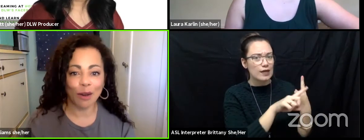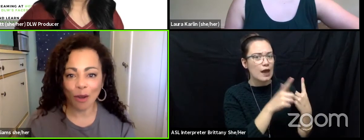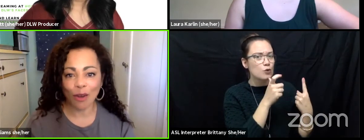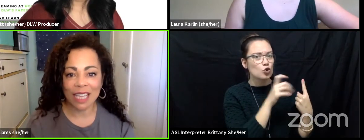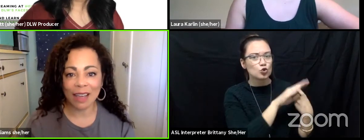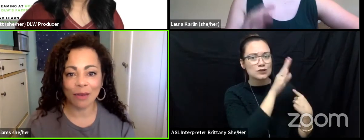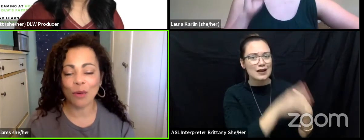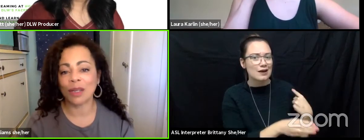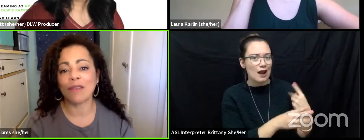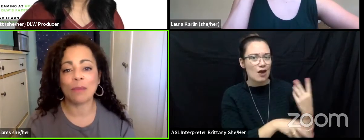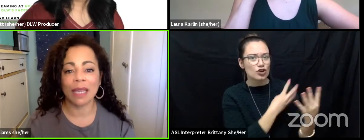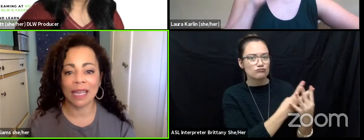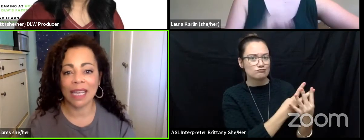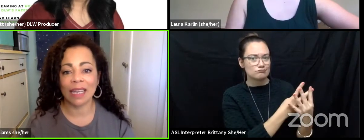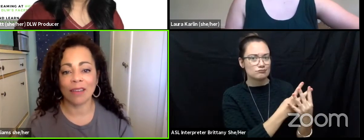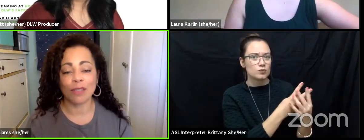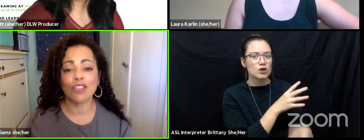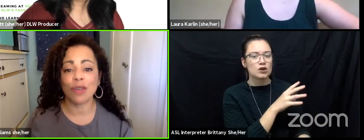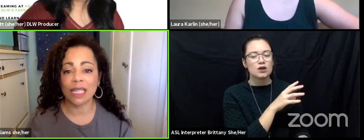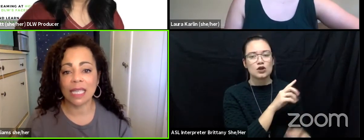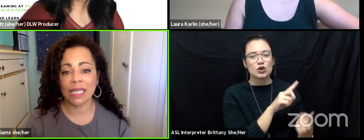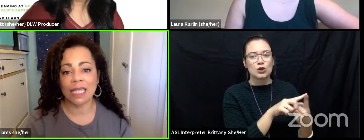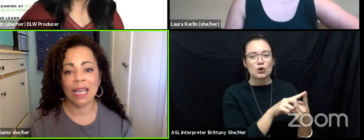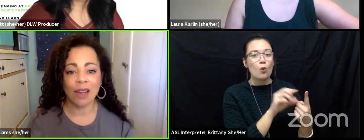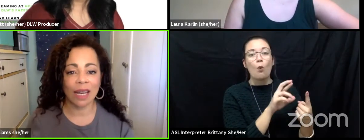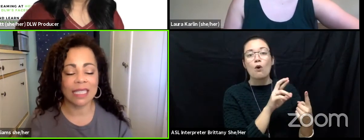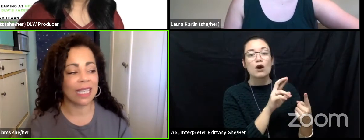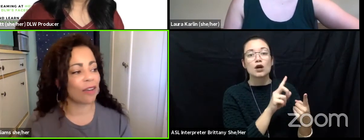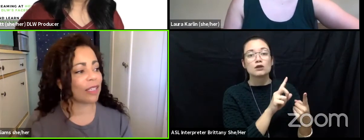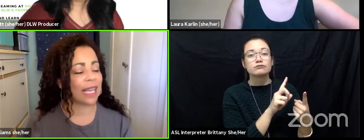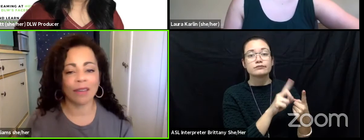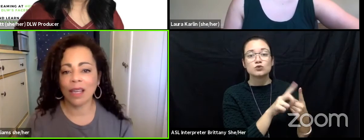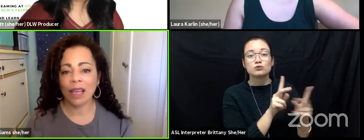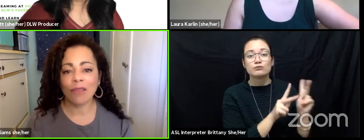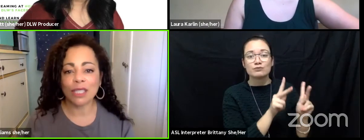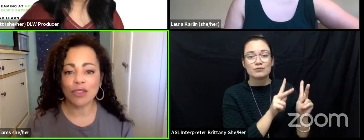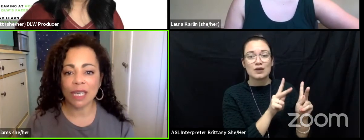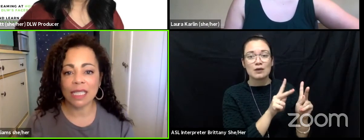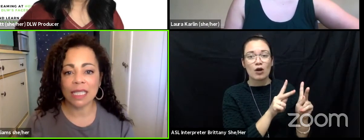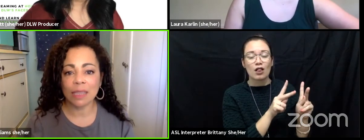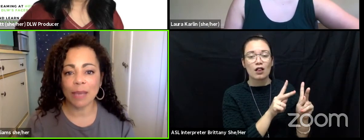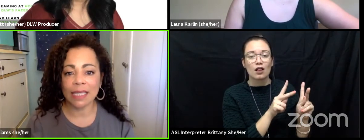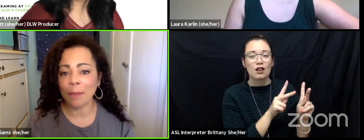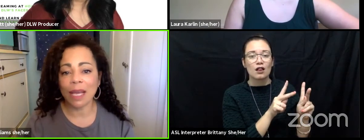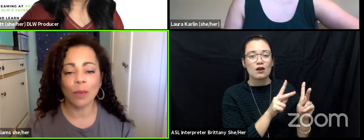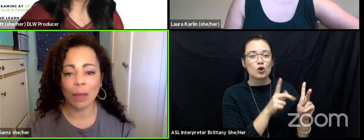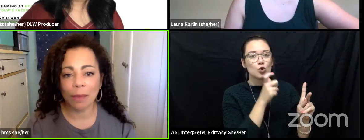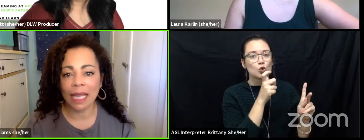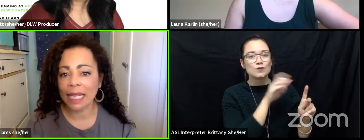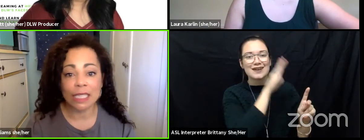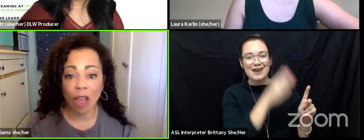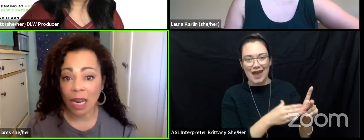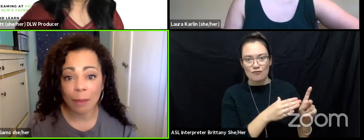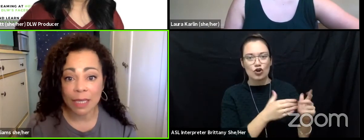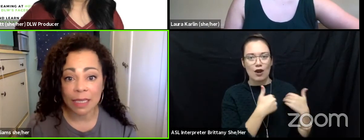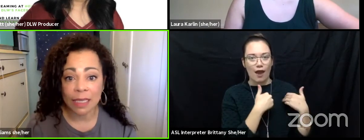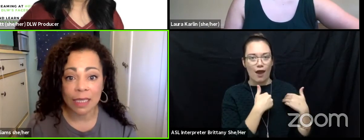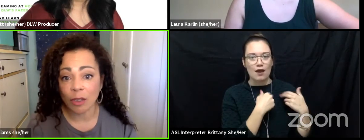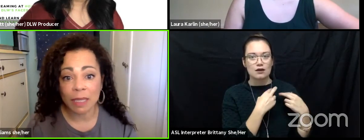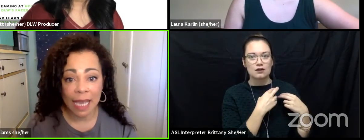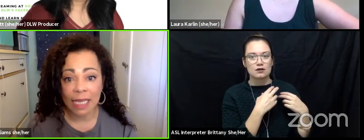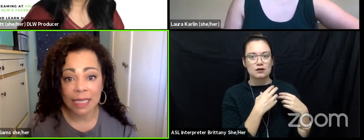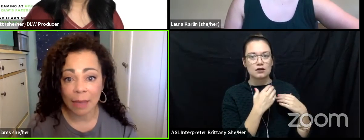a lockdown or never been in a restricted, I don't like to say lockdown, a restricted space. And by the way, people, it is not like